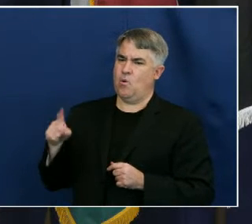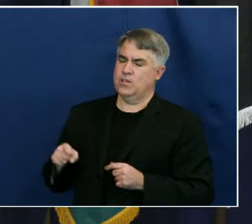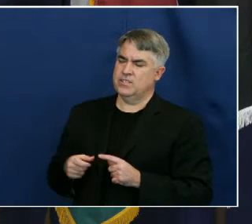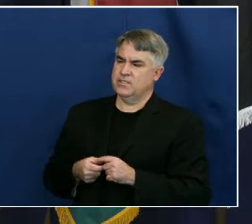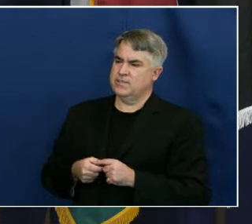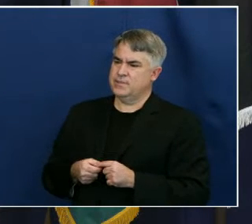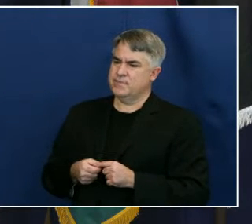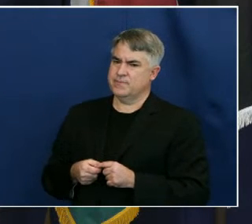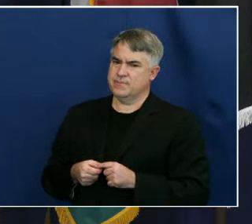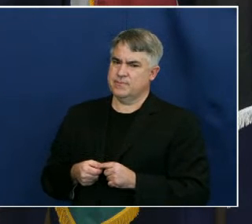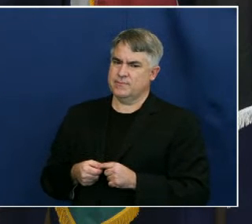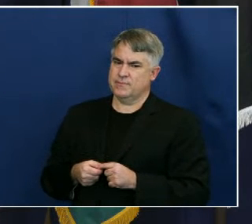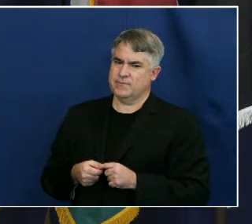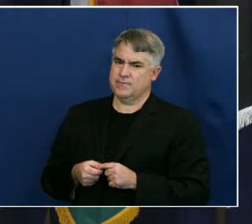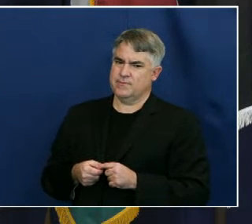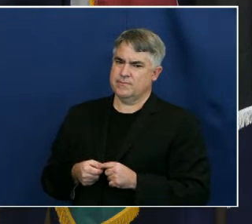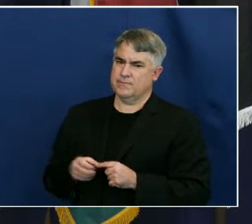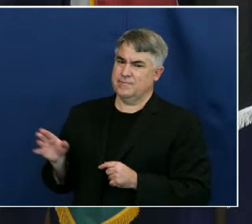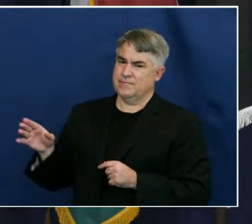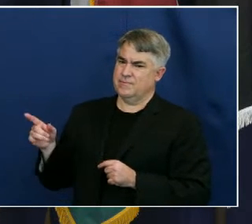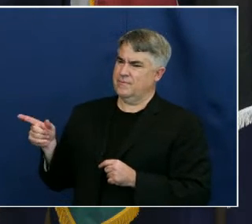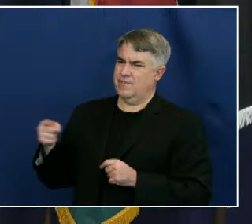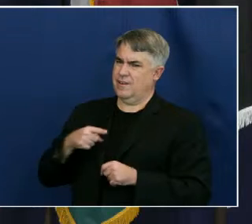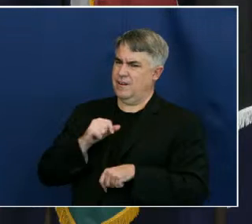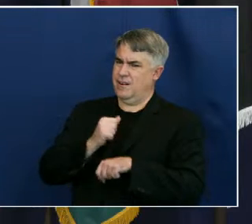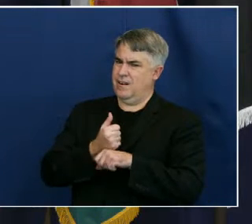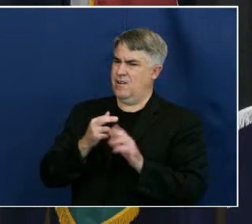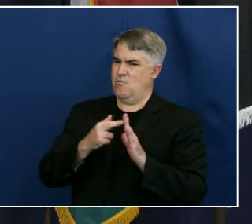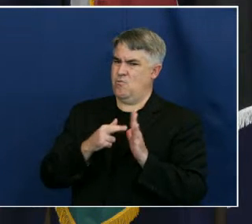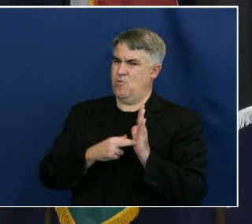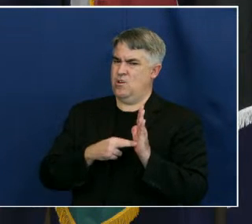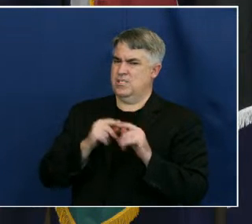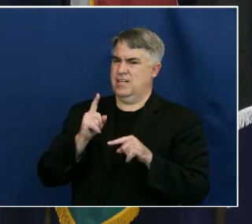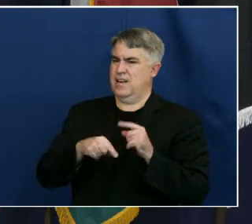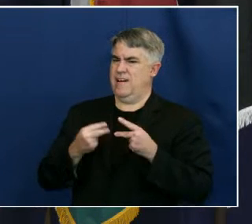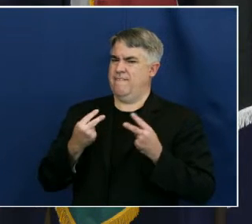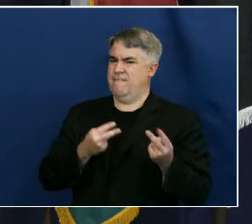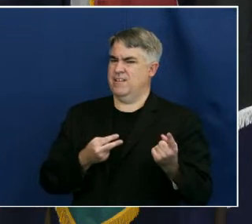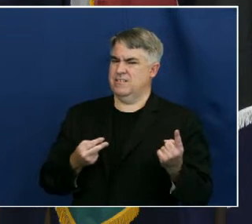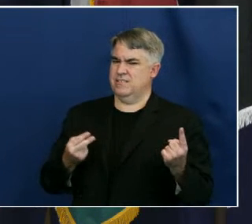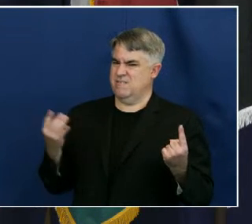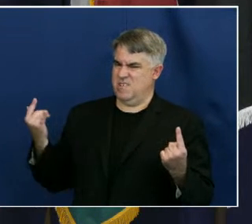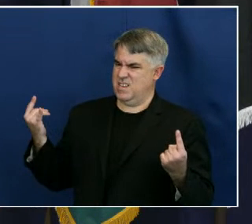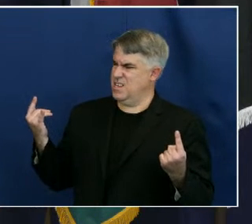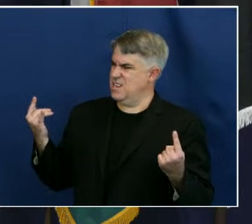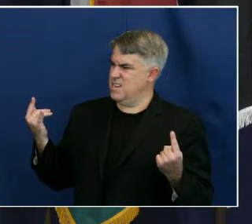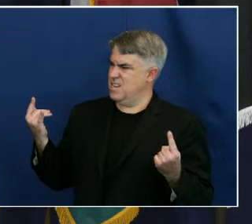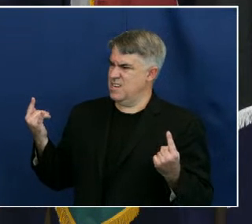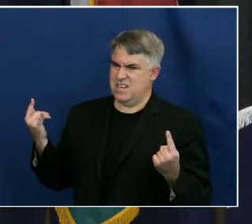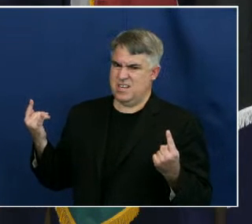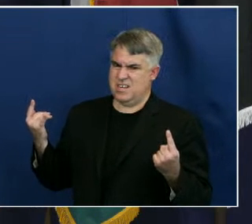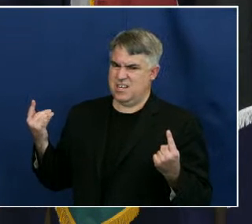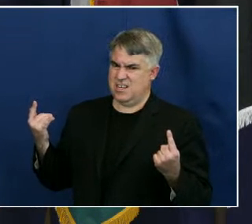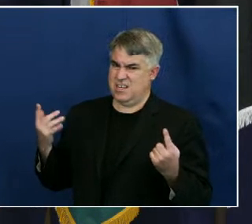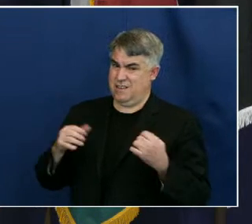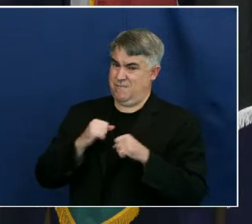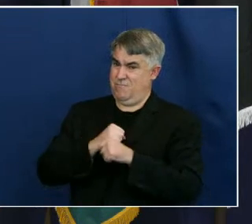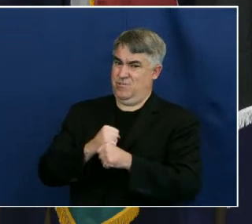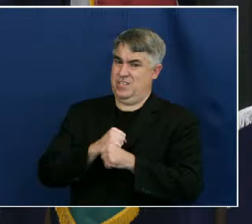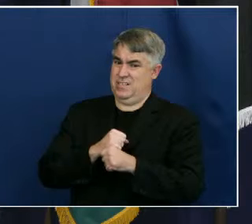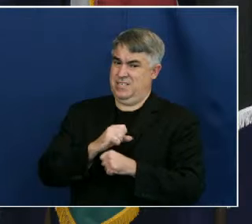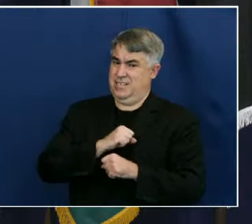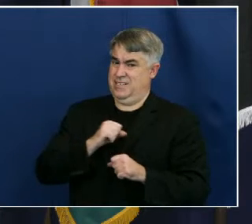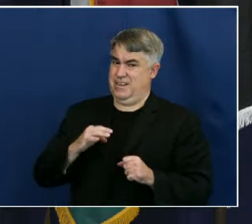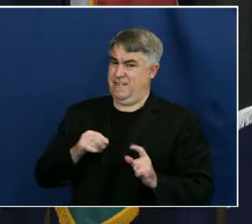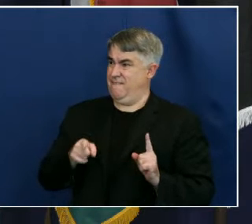why these visitation restrictions were put in place in the first place. I had some sense that that was to protect the staffs from